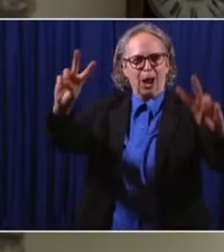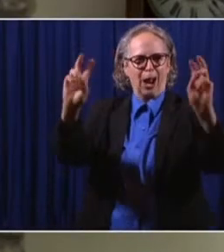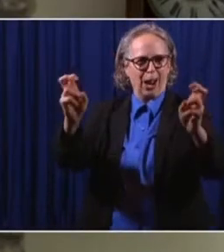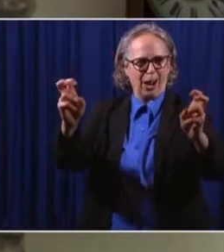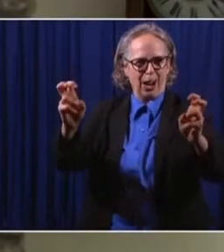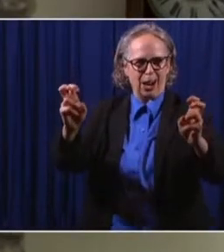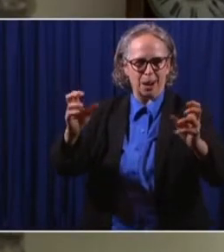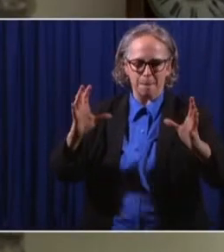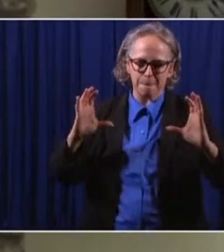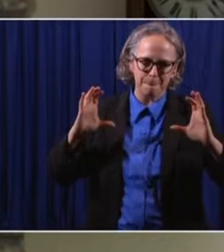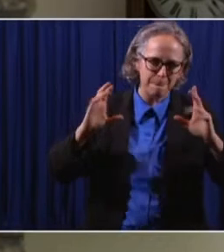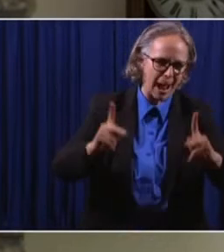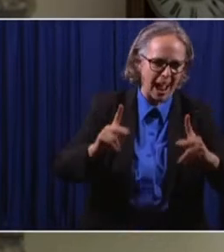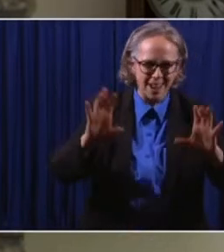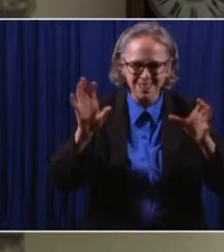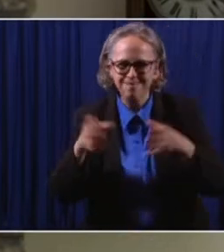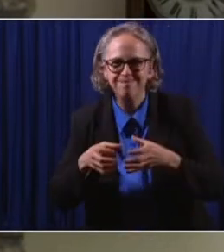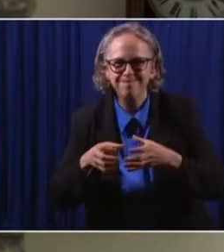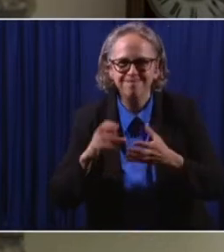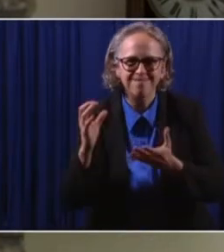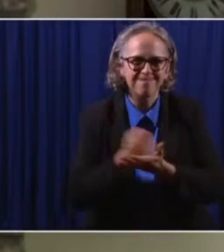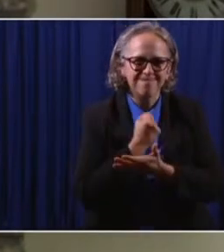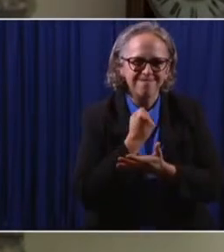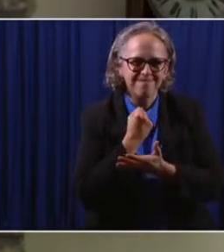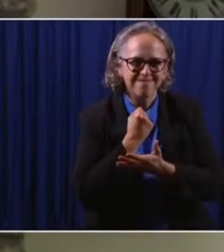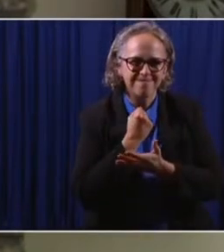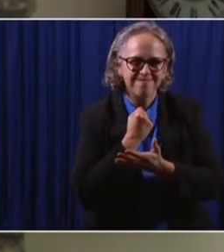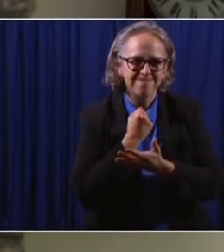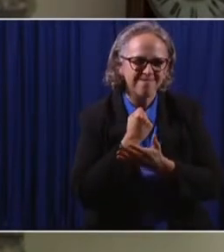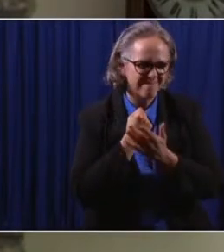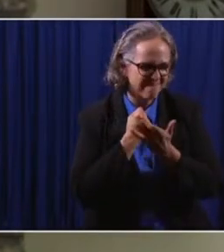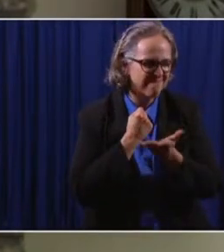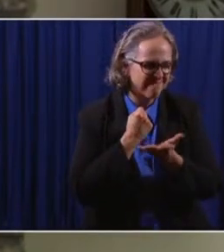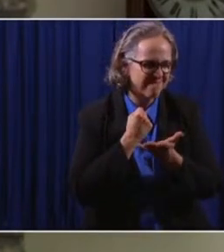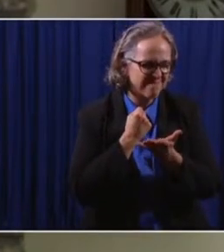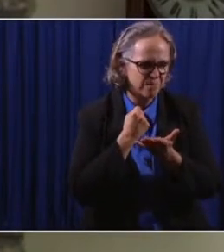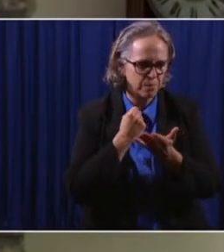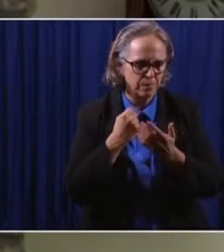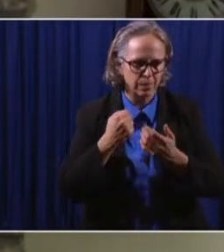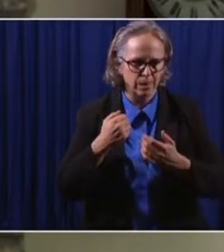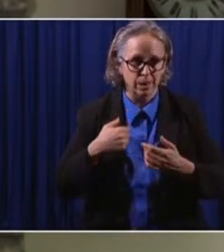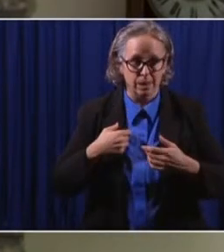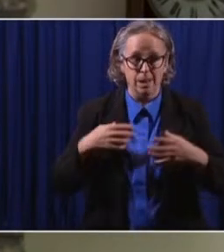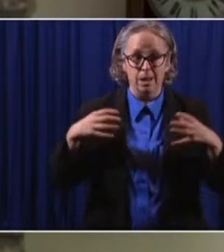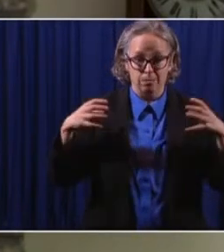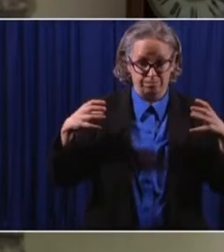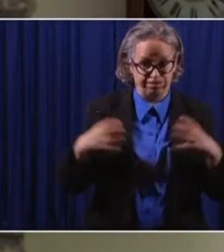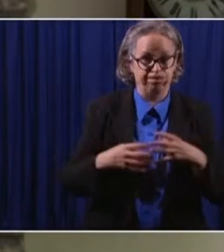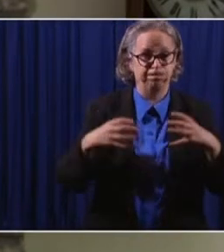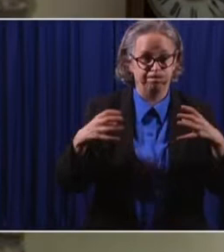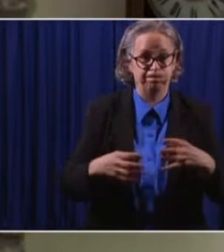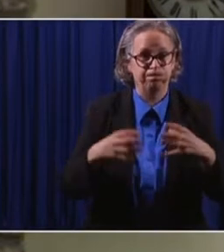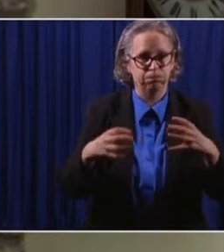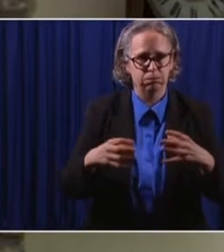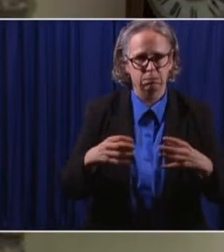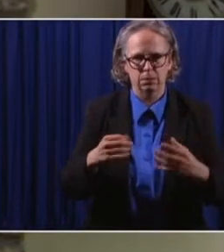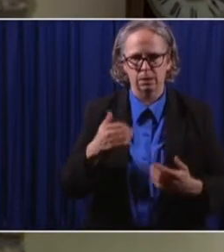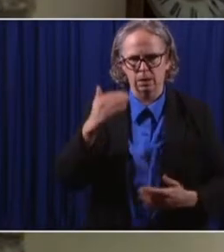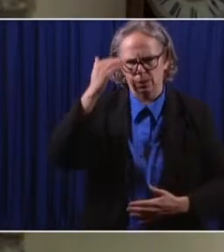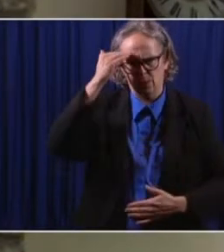gather with families and friends, we must remember that whenever there's more activity, we're going to see more